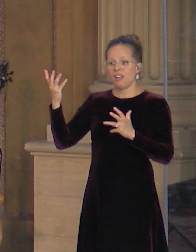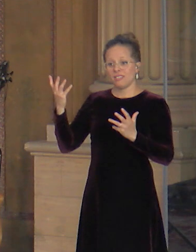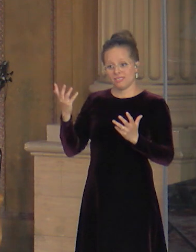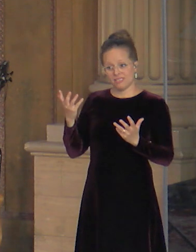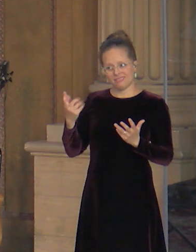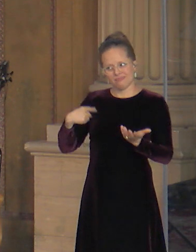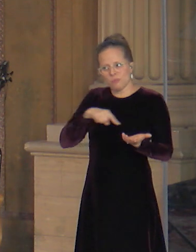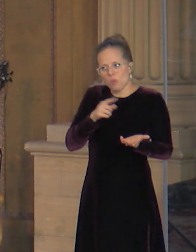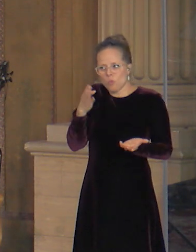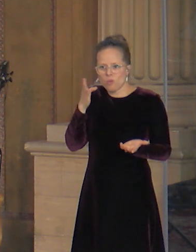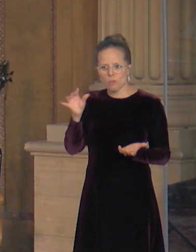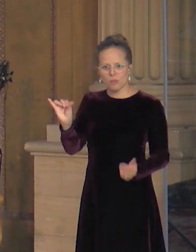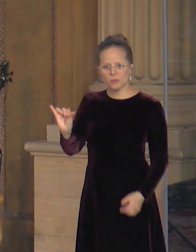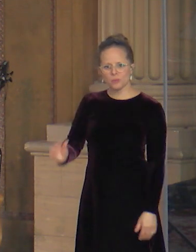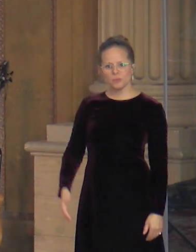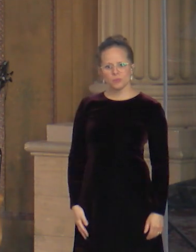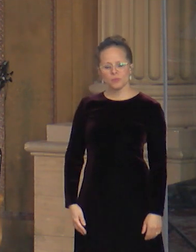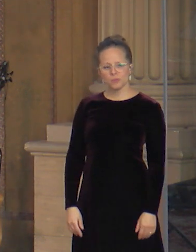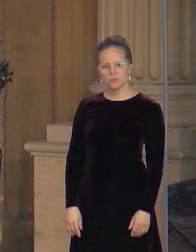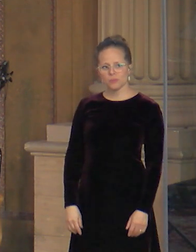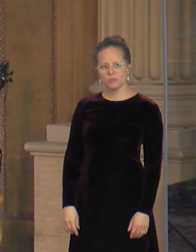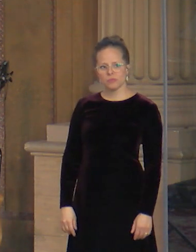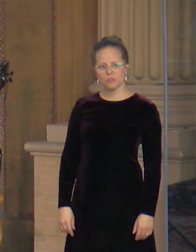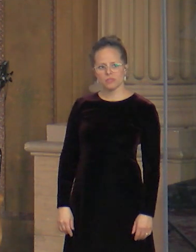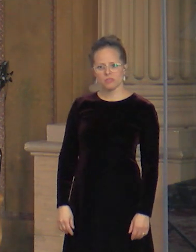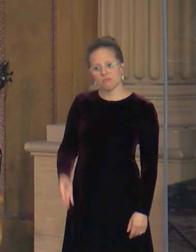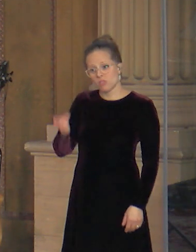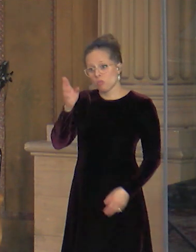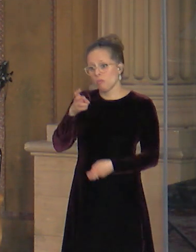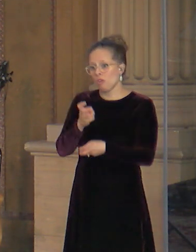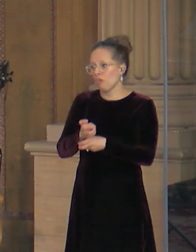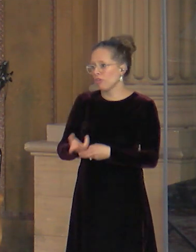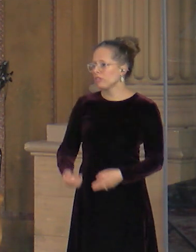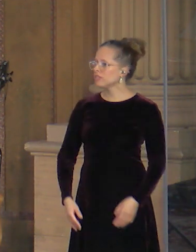certainly we will too so it's going to be hard